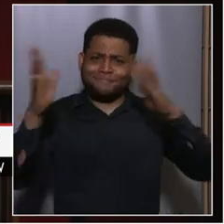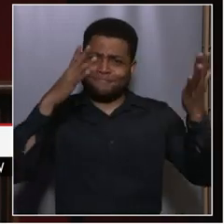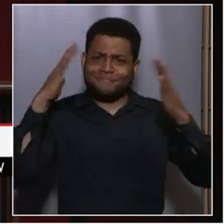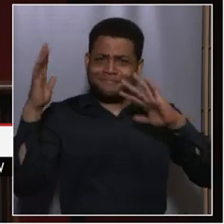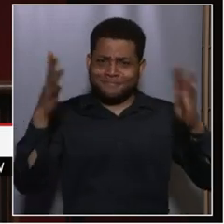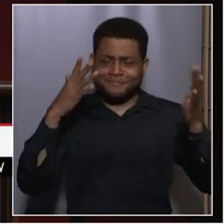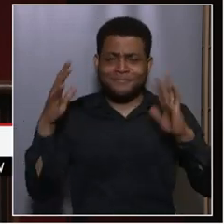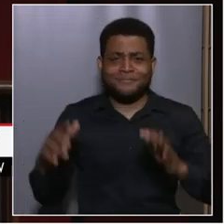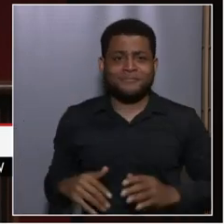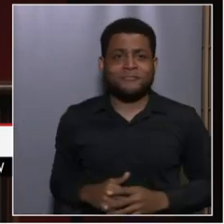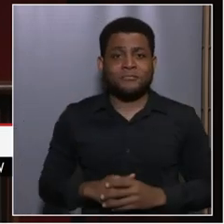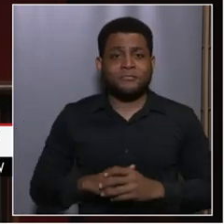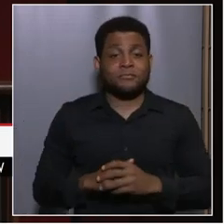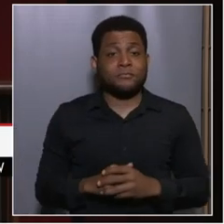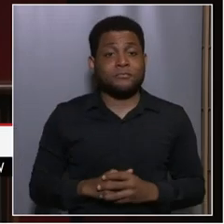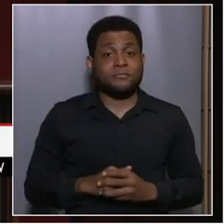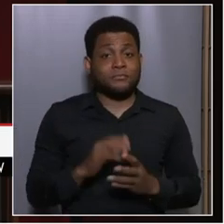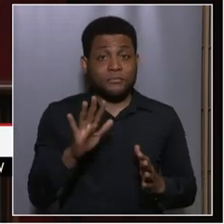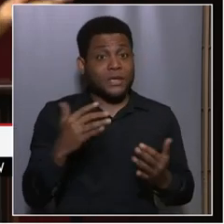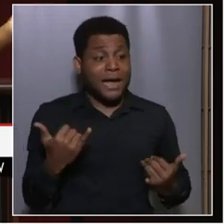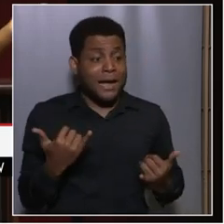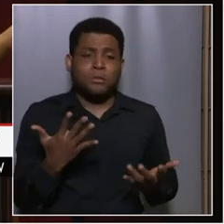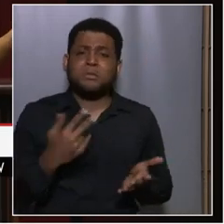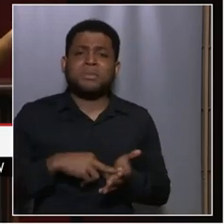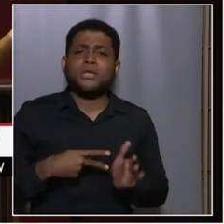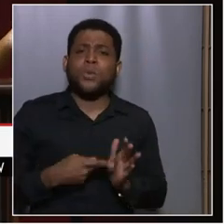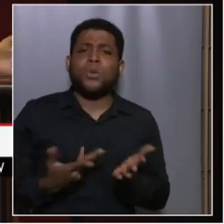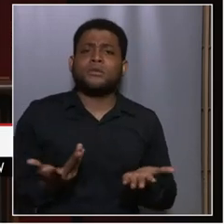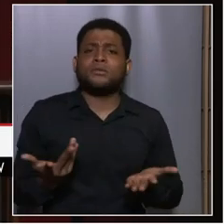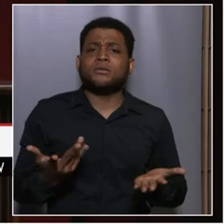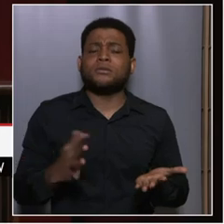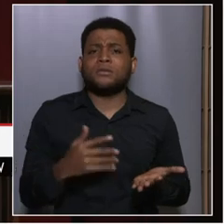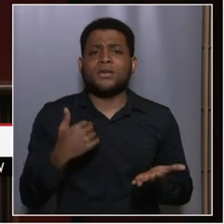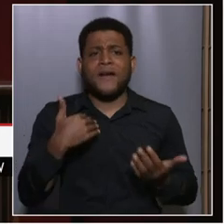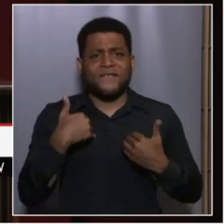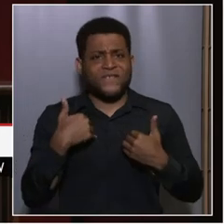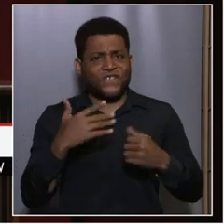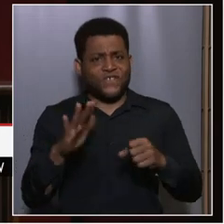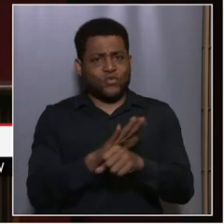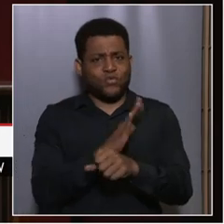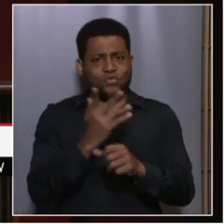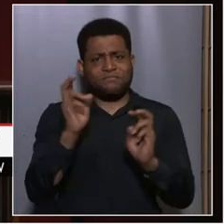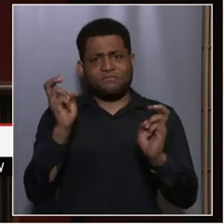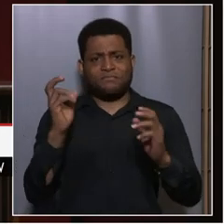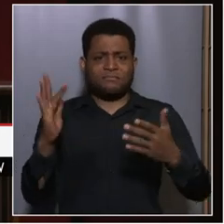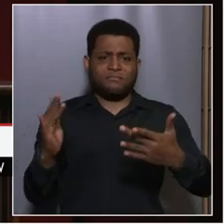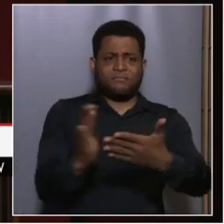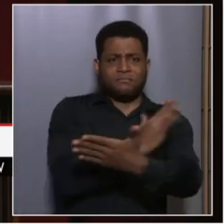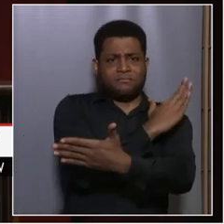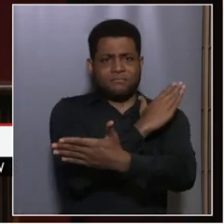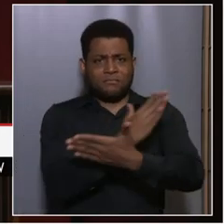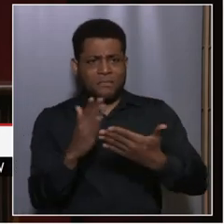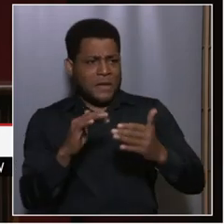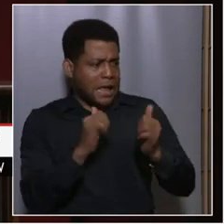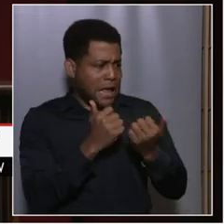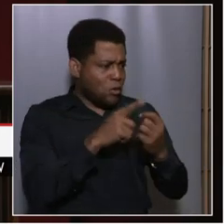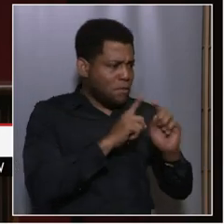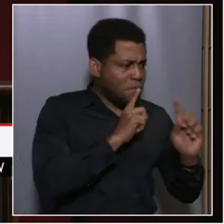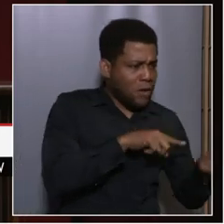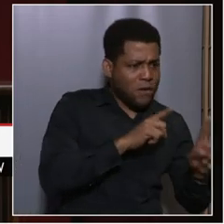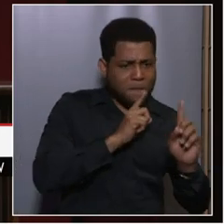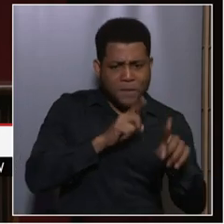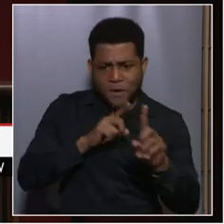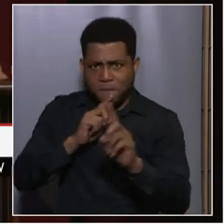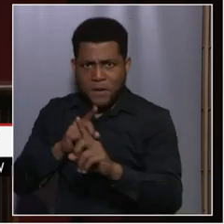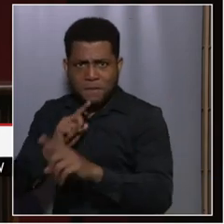And what that means is there is a spectrum of how we respond. And I like to think of